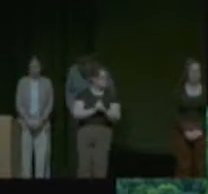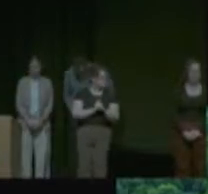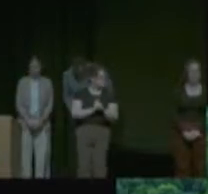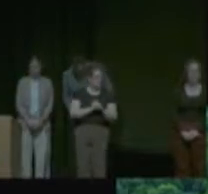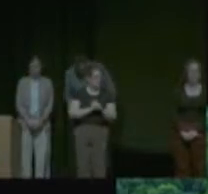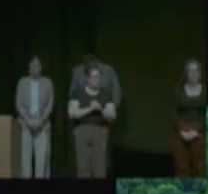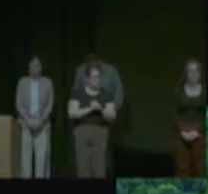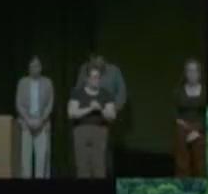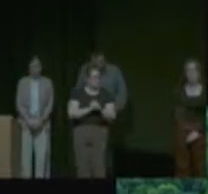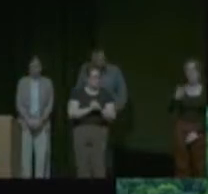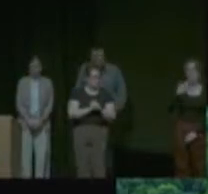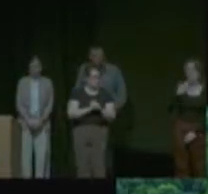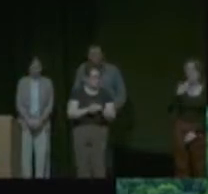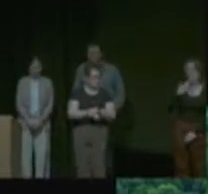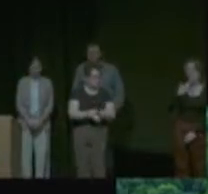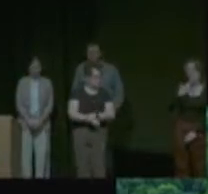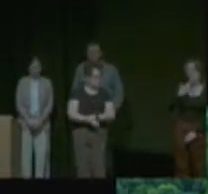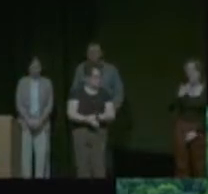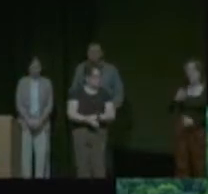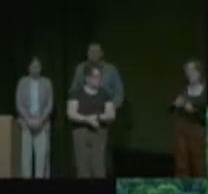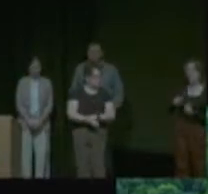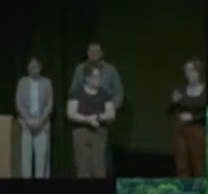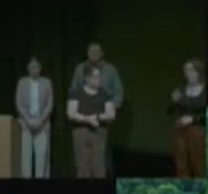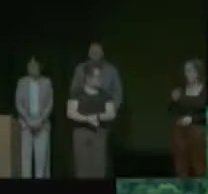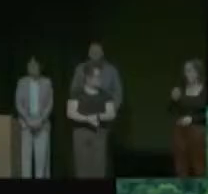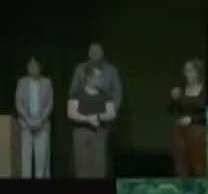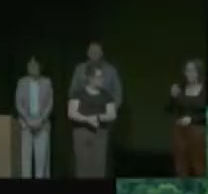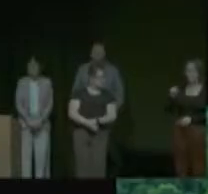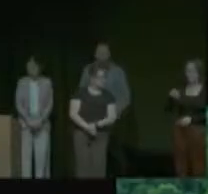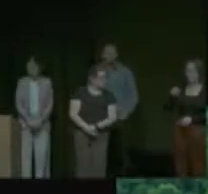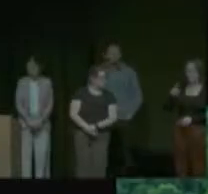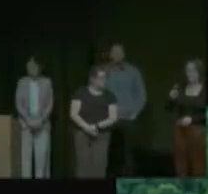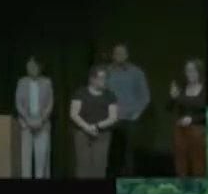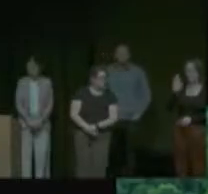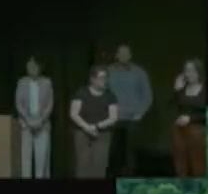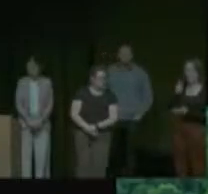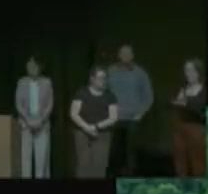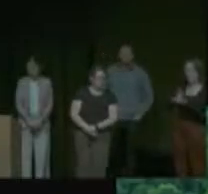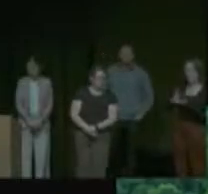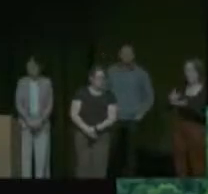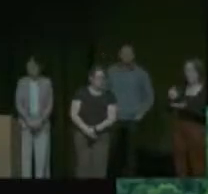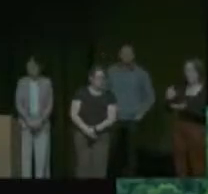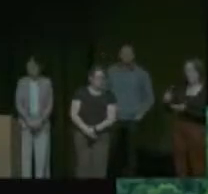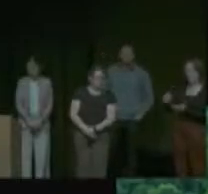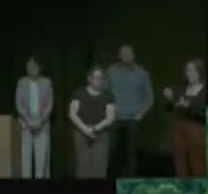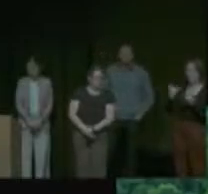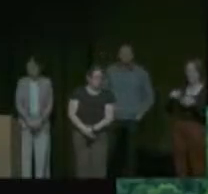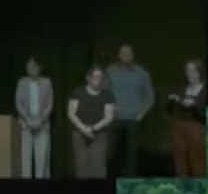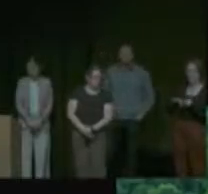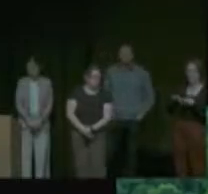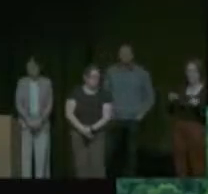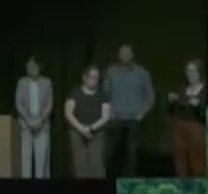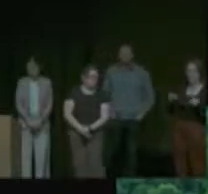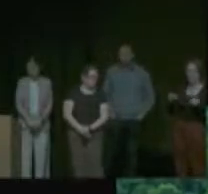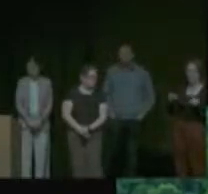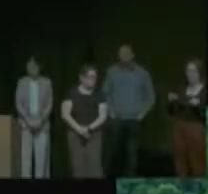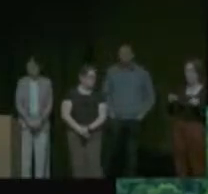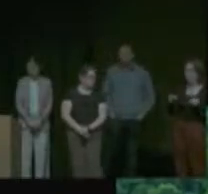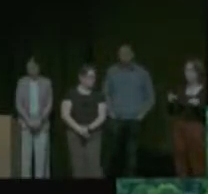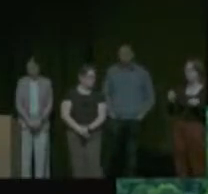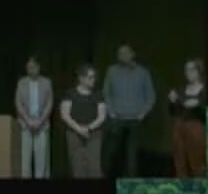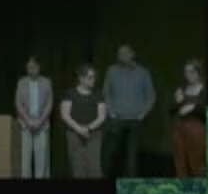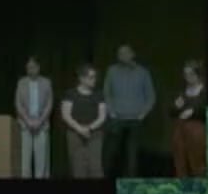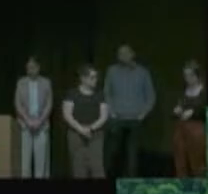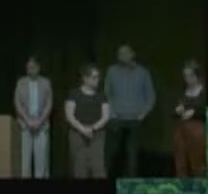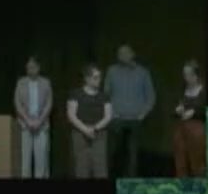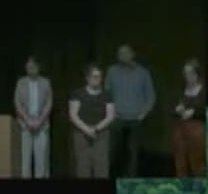Hi, thank you. This is from Metro Park. Will the parking lot on Front Street remain open to the, no? And is